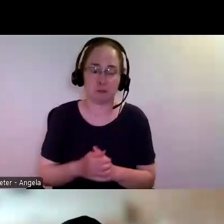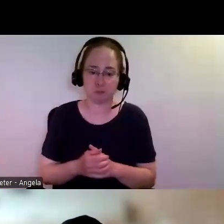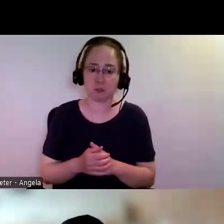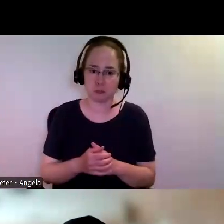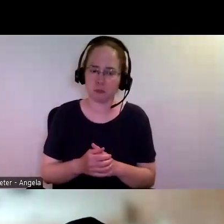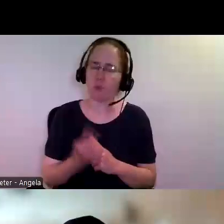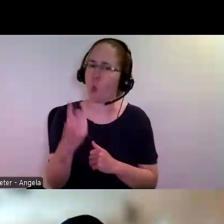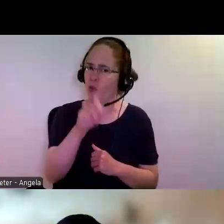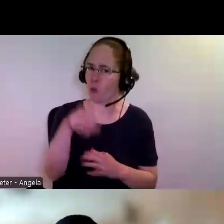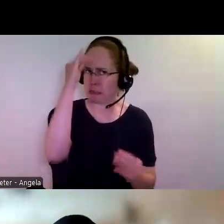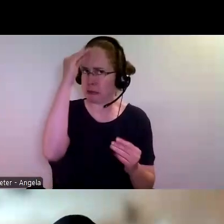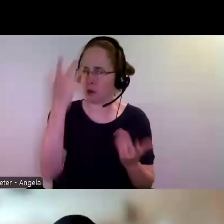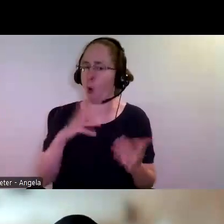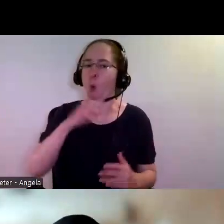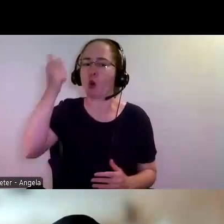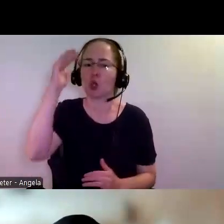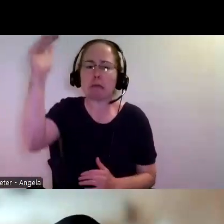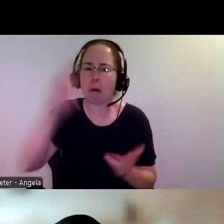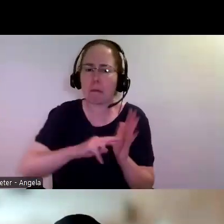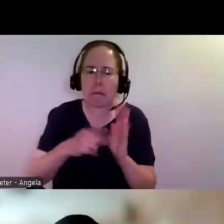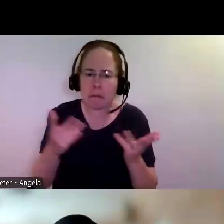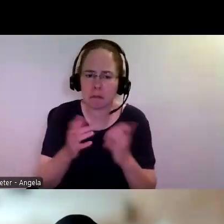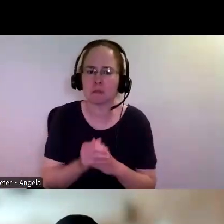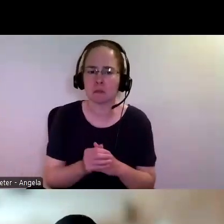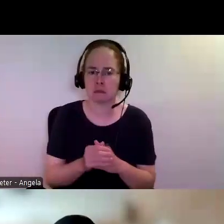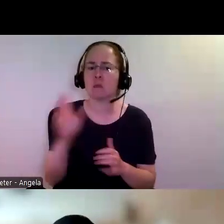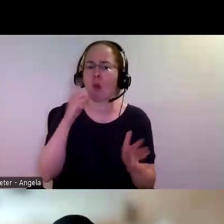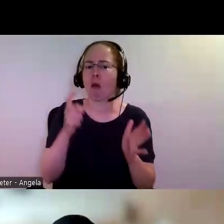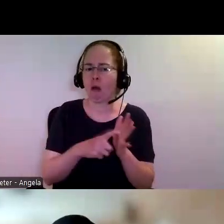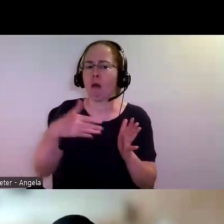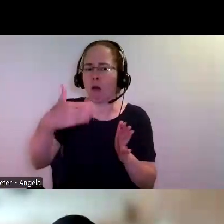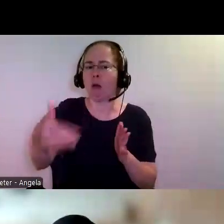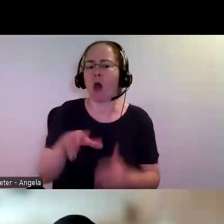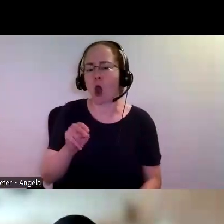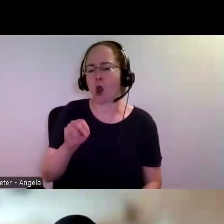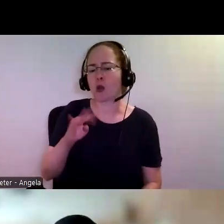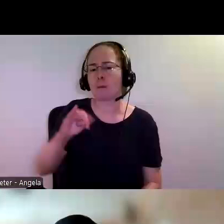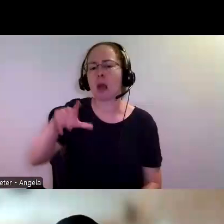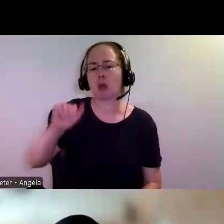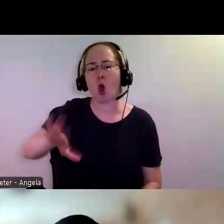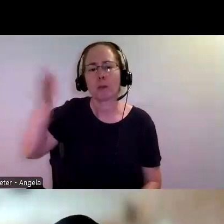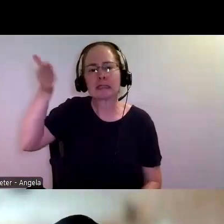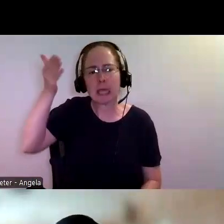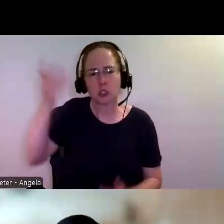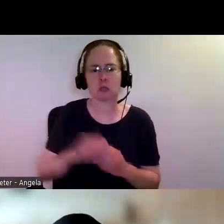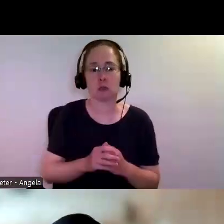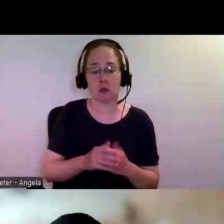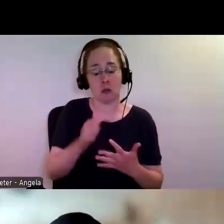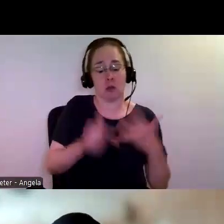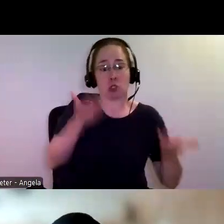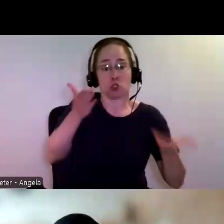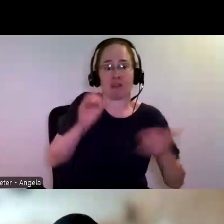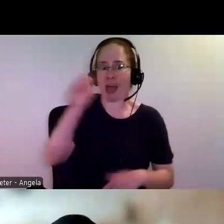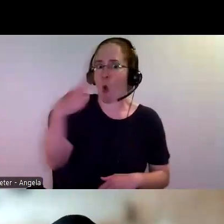one question. So what is an older adult? And that's something that you'll see throughout Nirmala's presentation. Now, their services are not just for